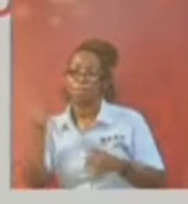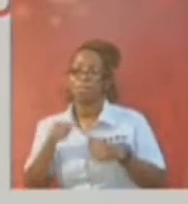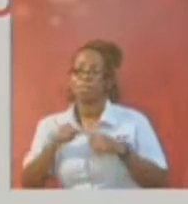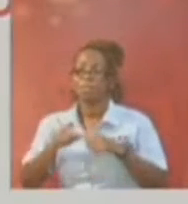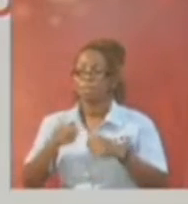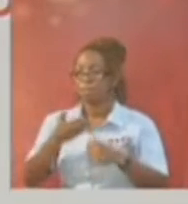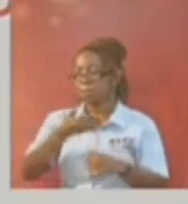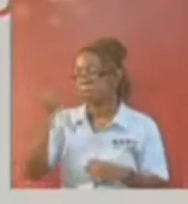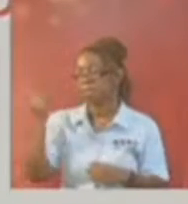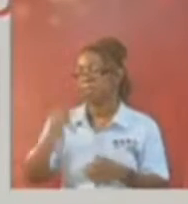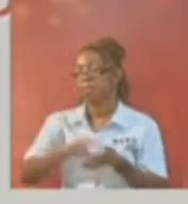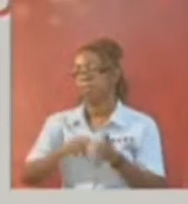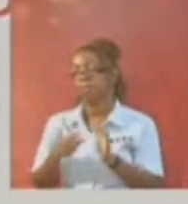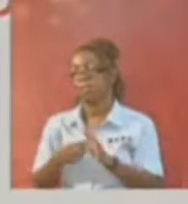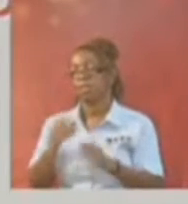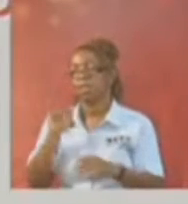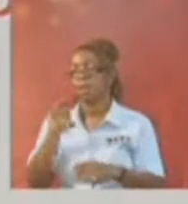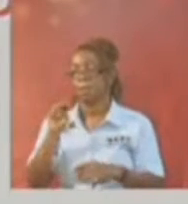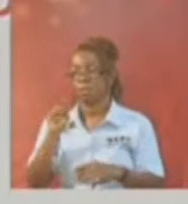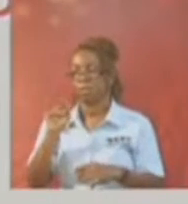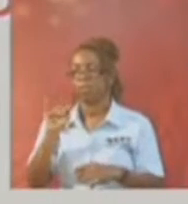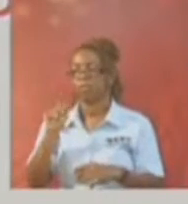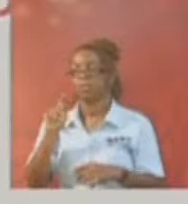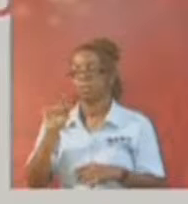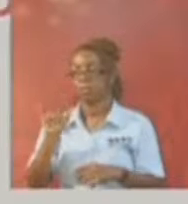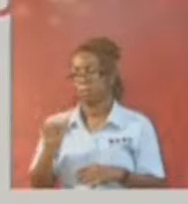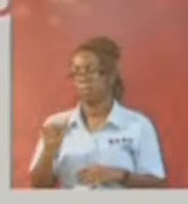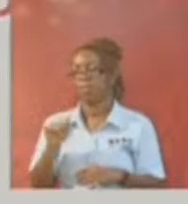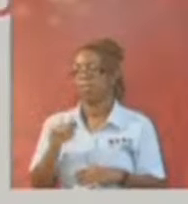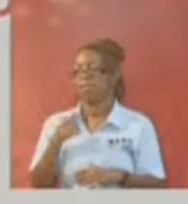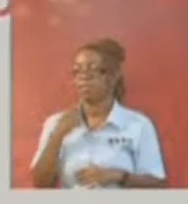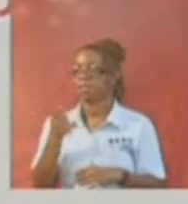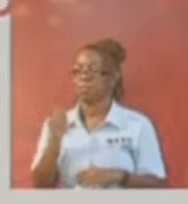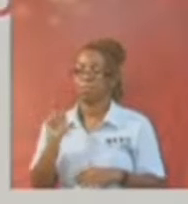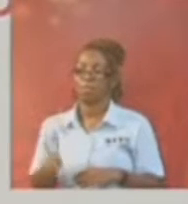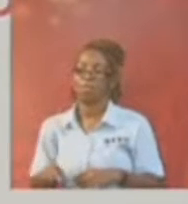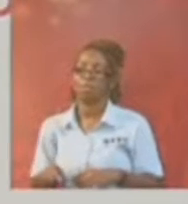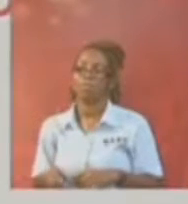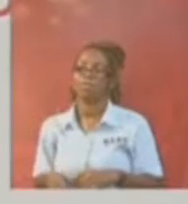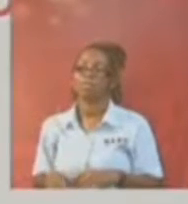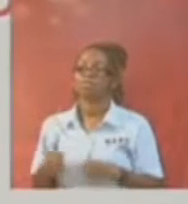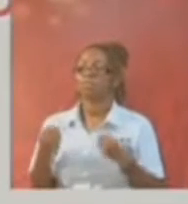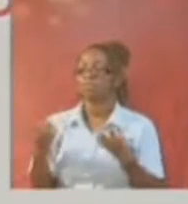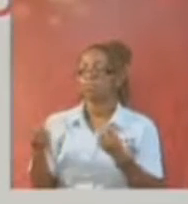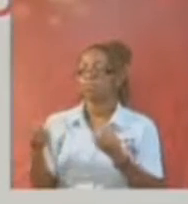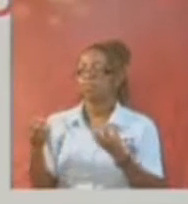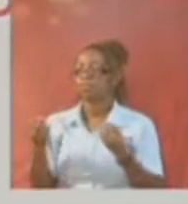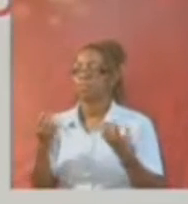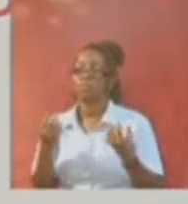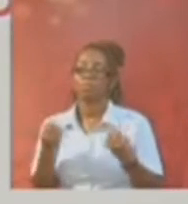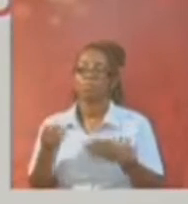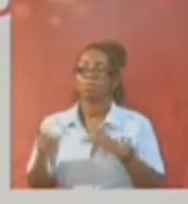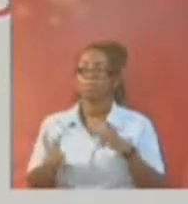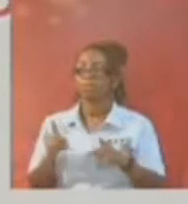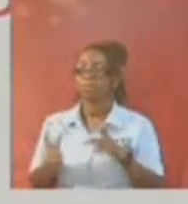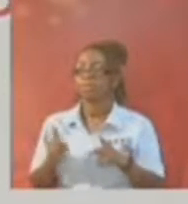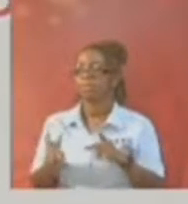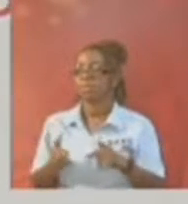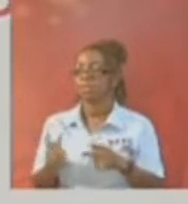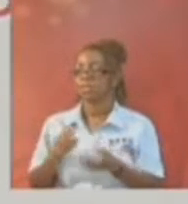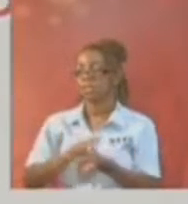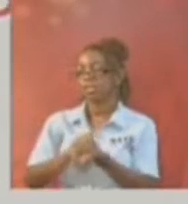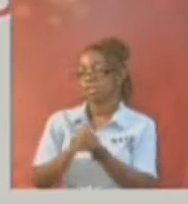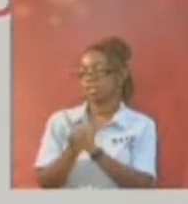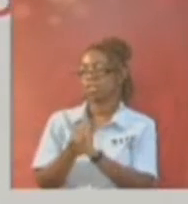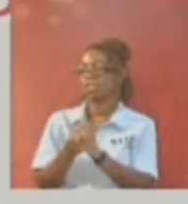of the population that should be immune in order to then halt that ongoing transmission or reduce the risk